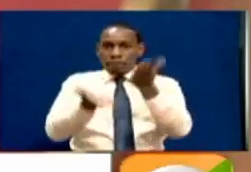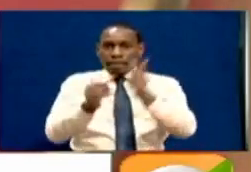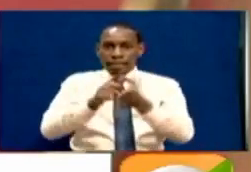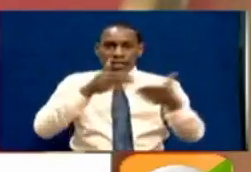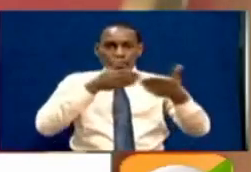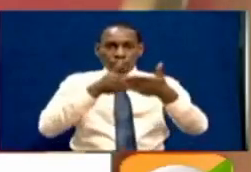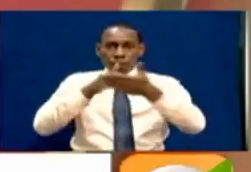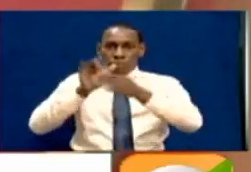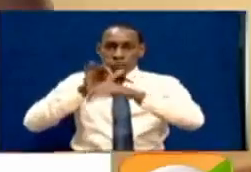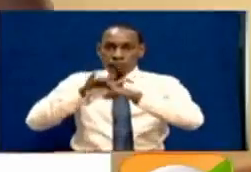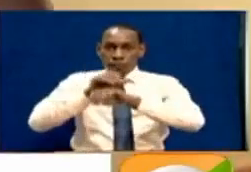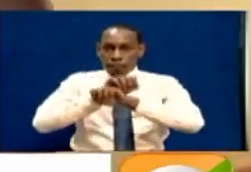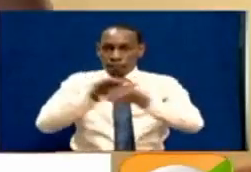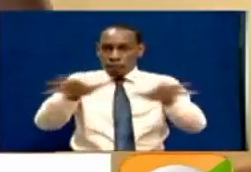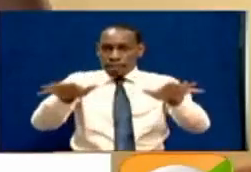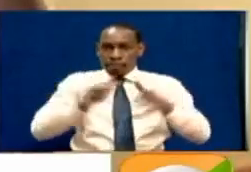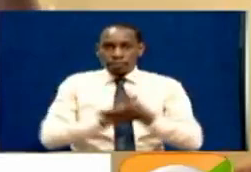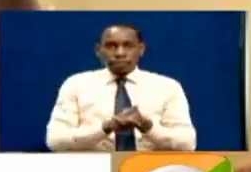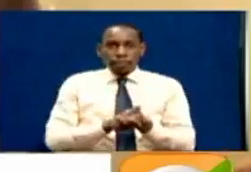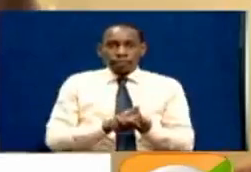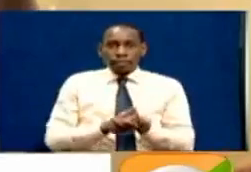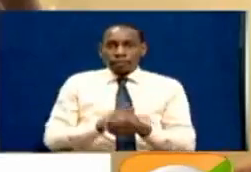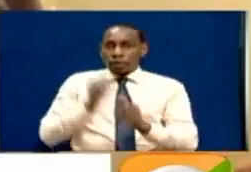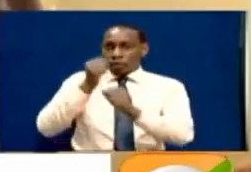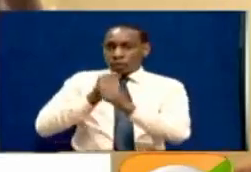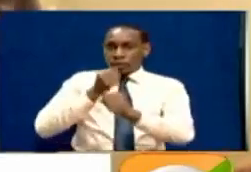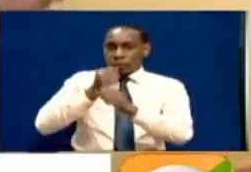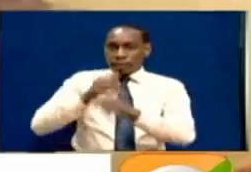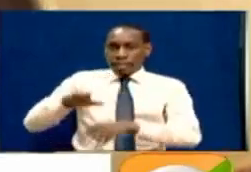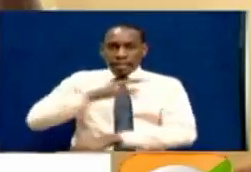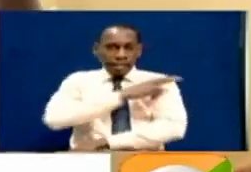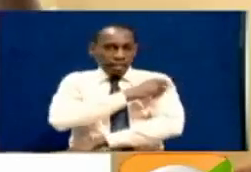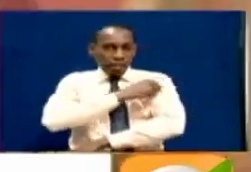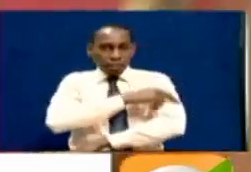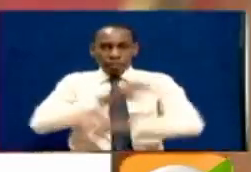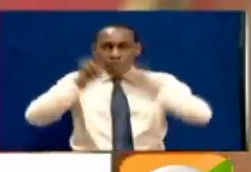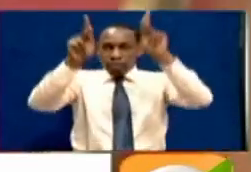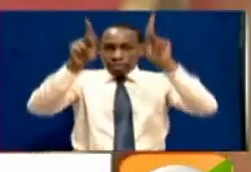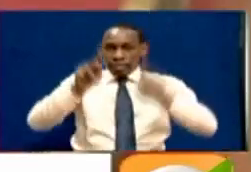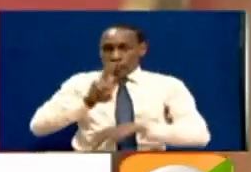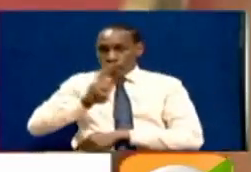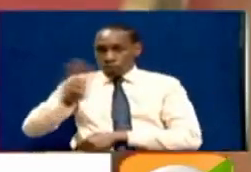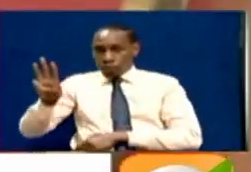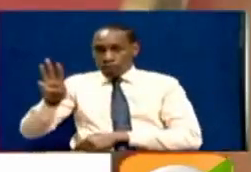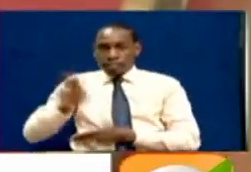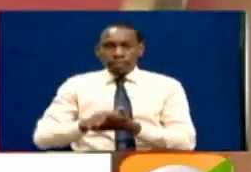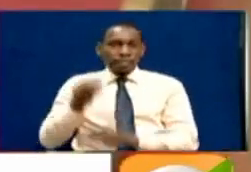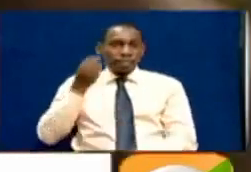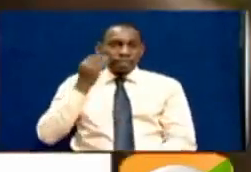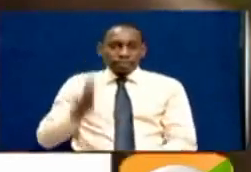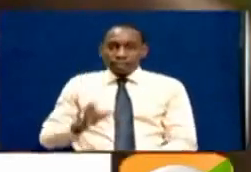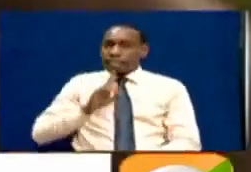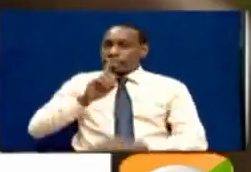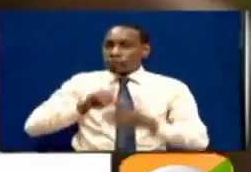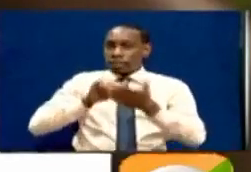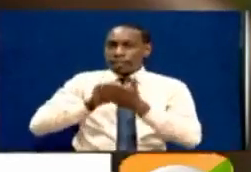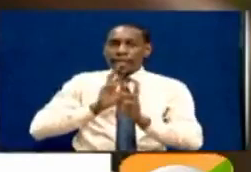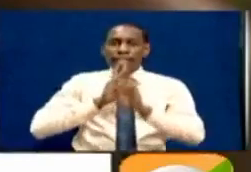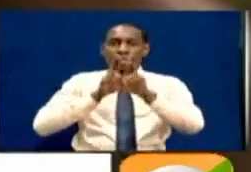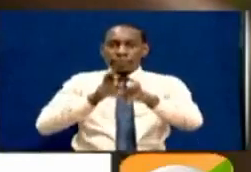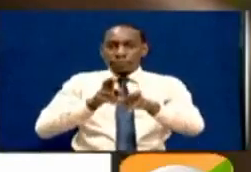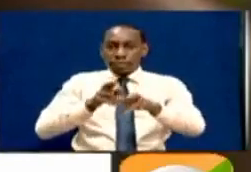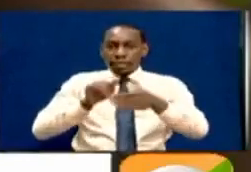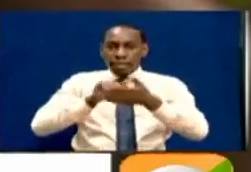the virus from replicating. Clarice works at the Nyahera Hospital in Kisumu West, and her patients, she says,